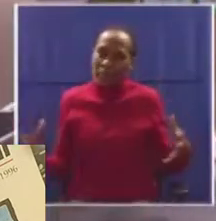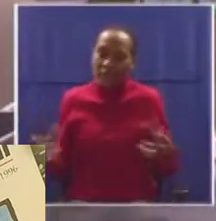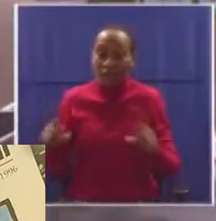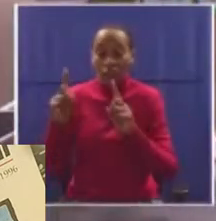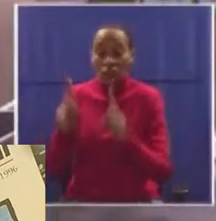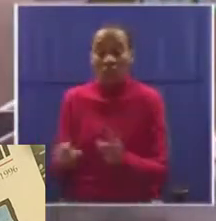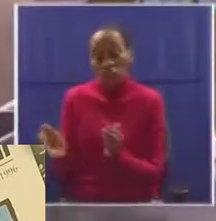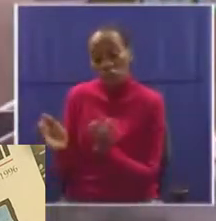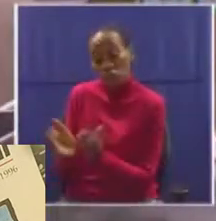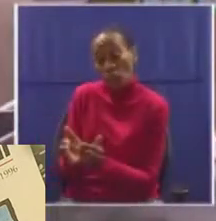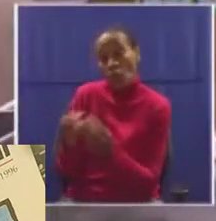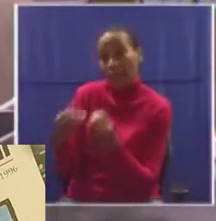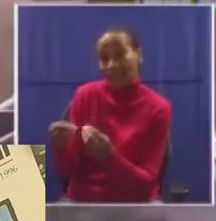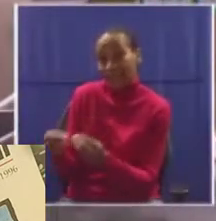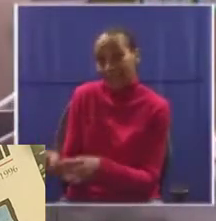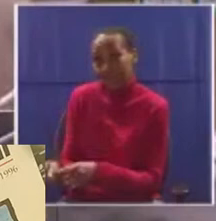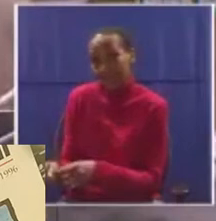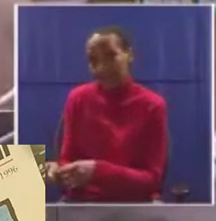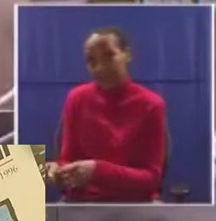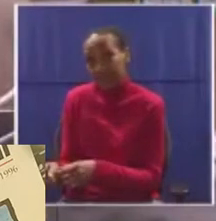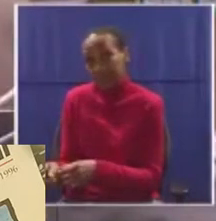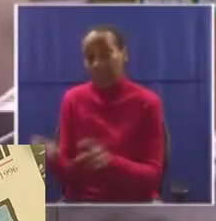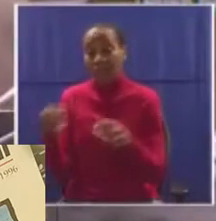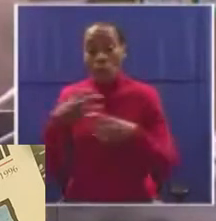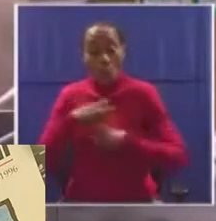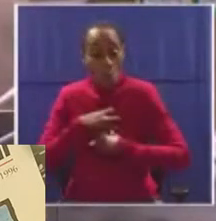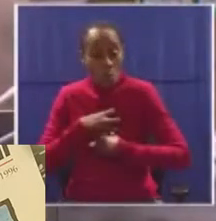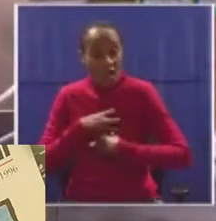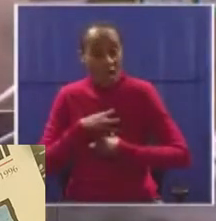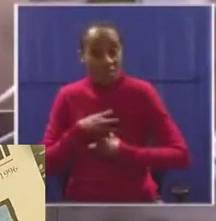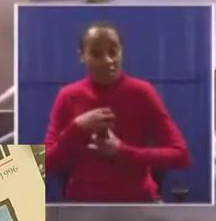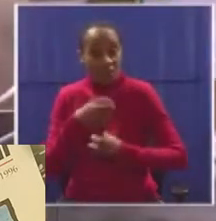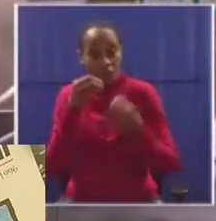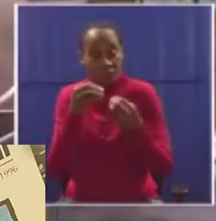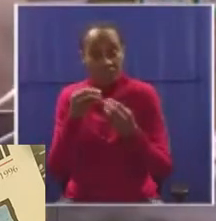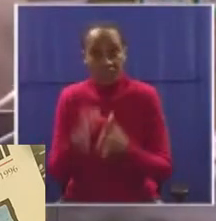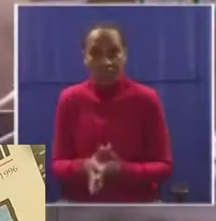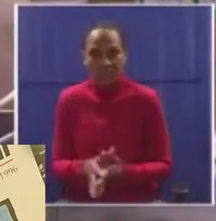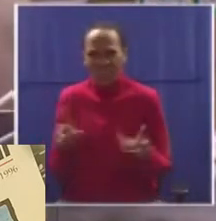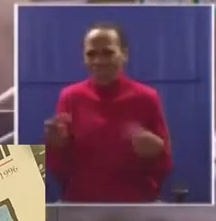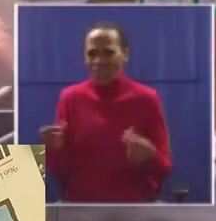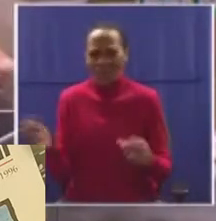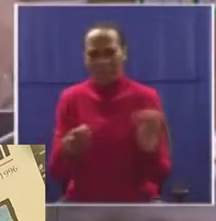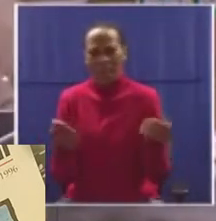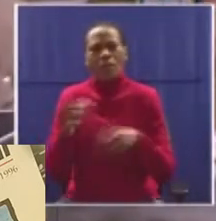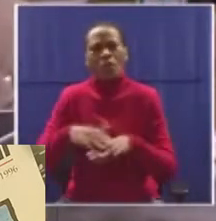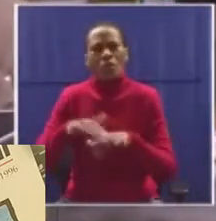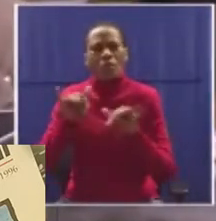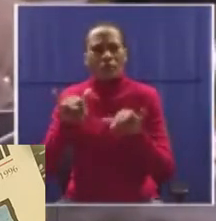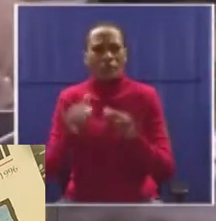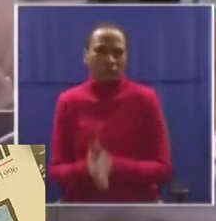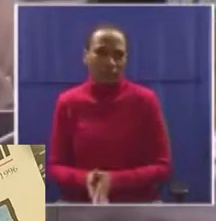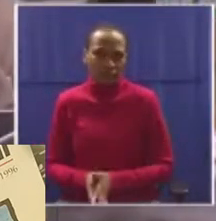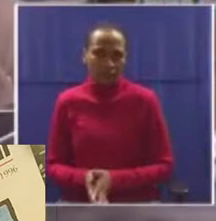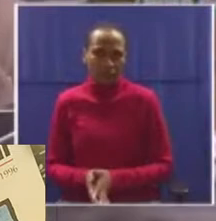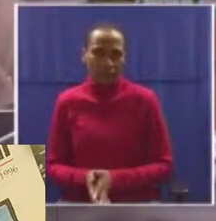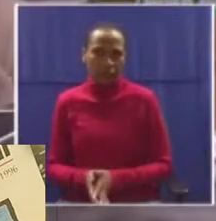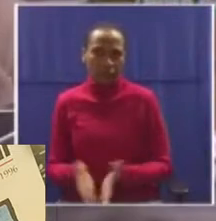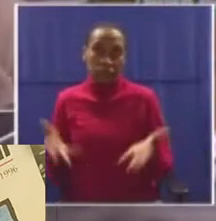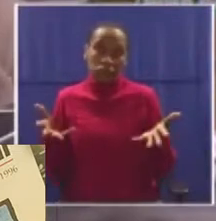especially small businesses and entrepreneurs to actually create employment this